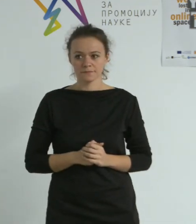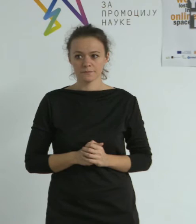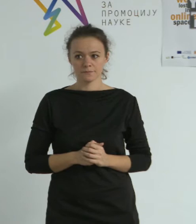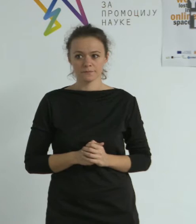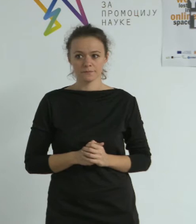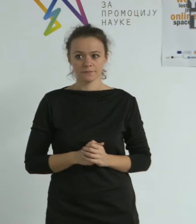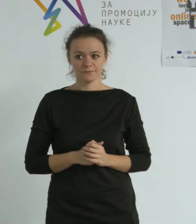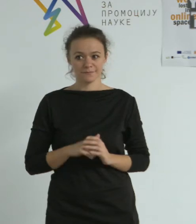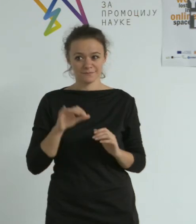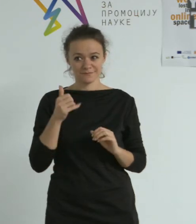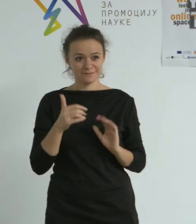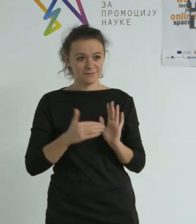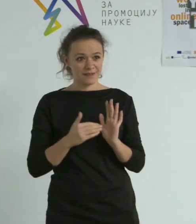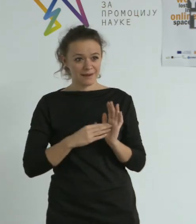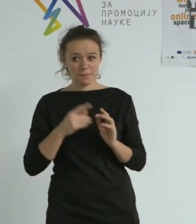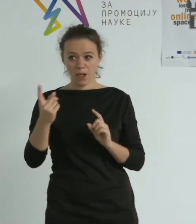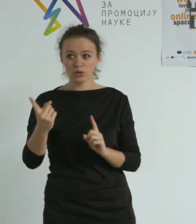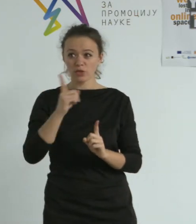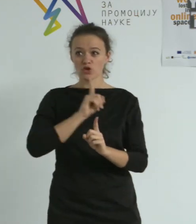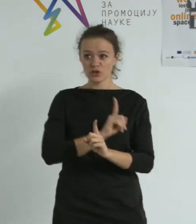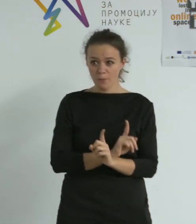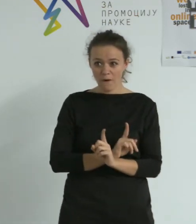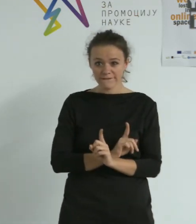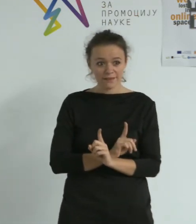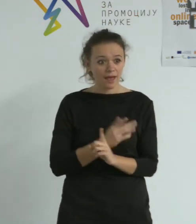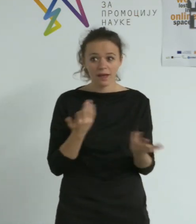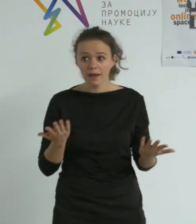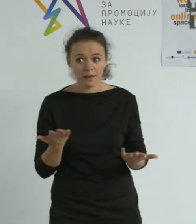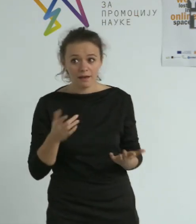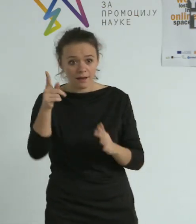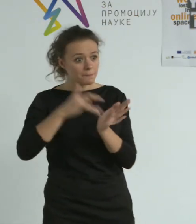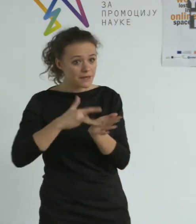Maybe I should go there. I don't know what to do.